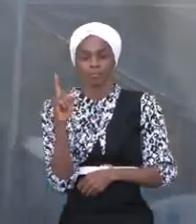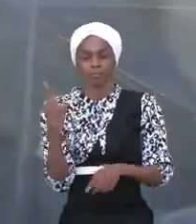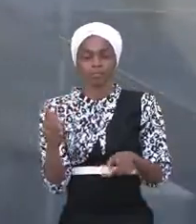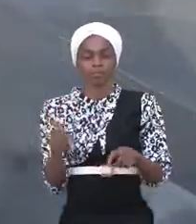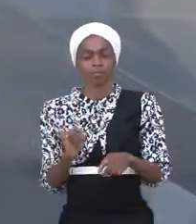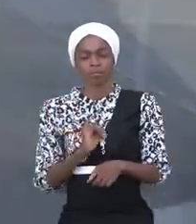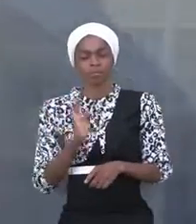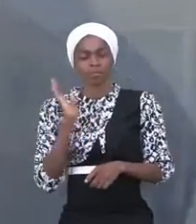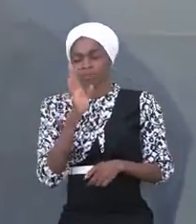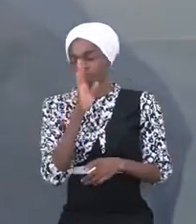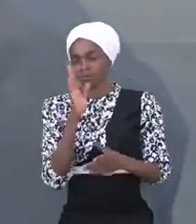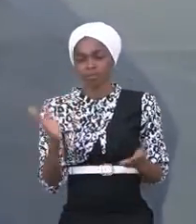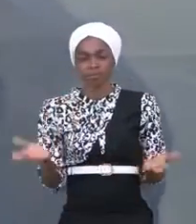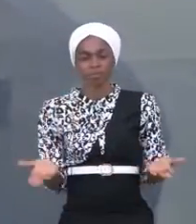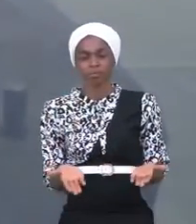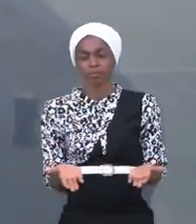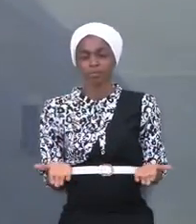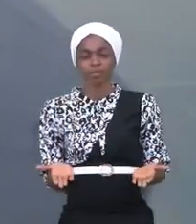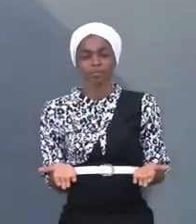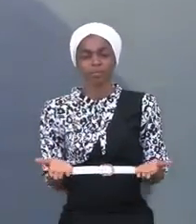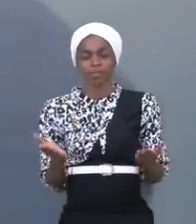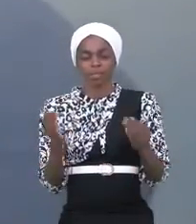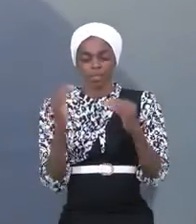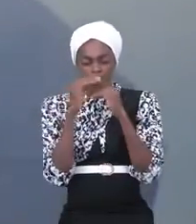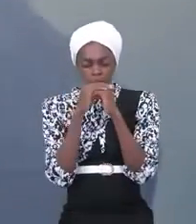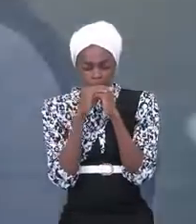I'll be here